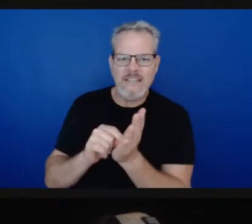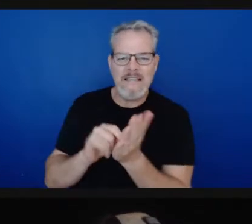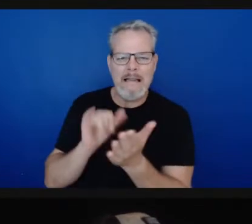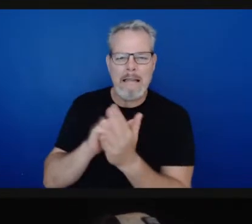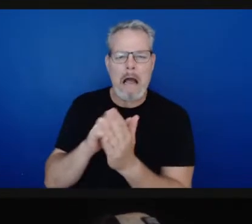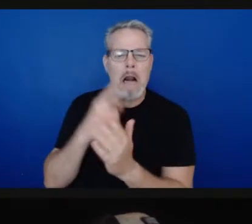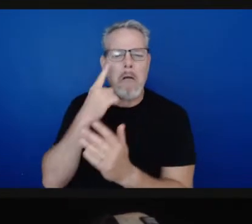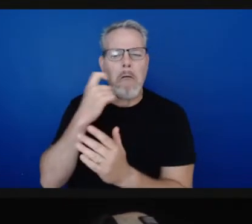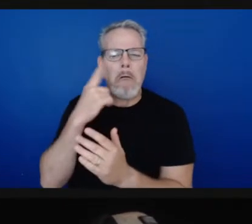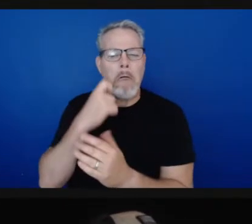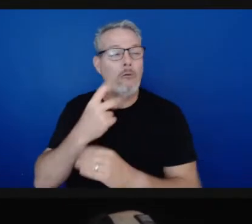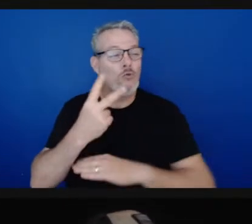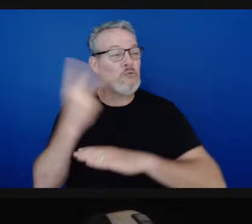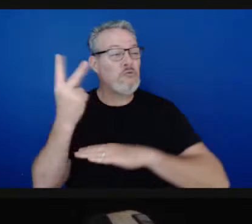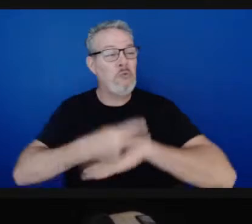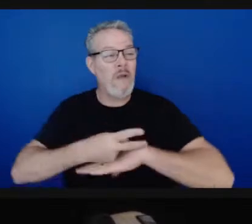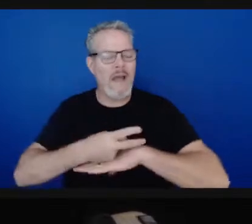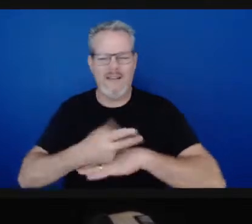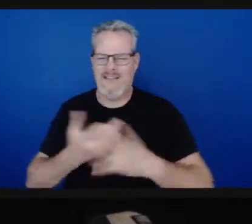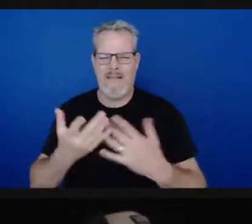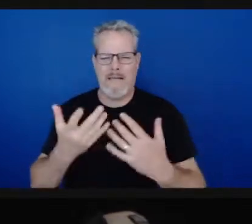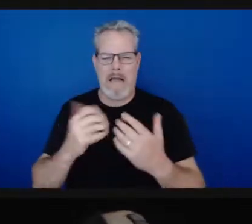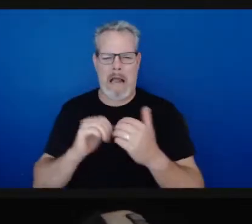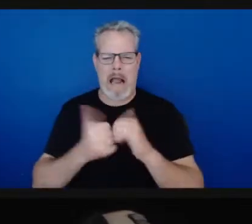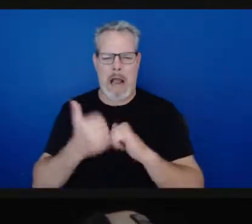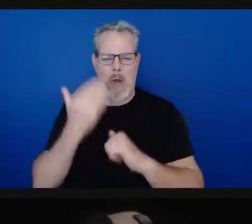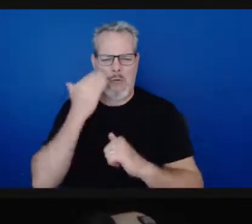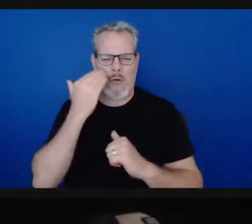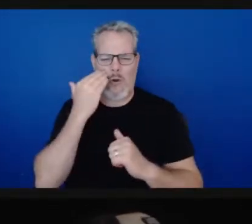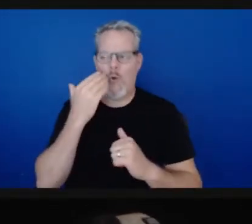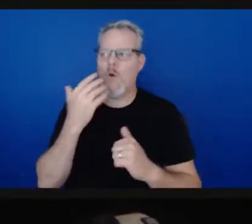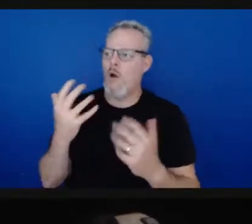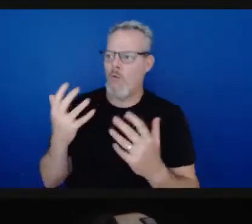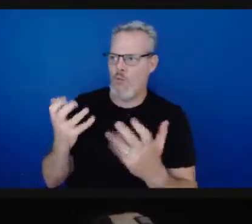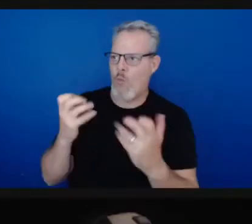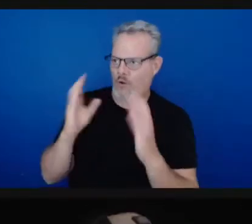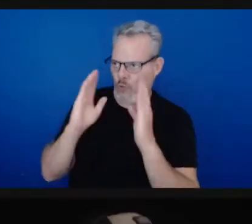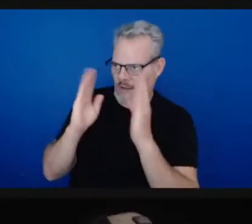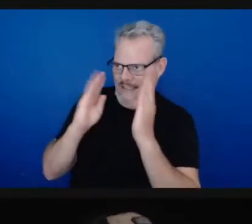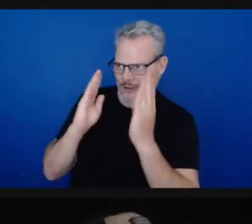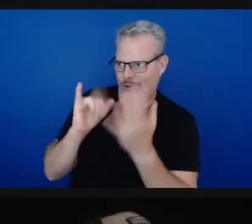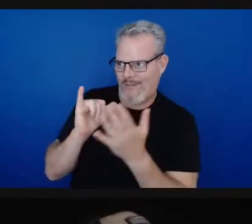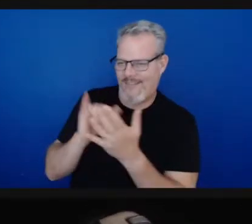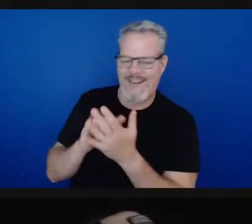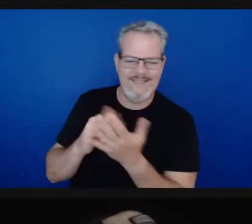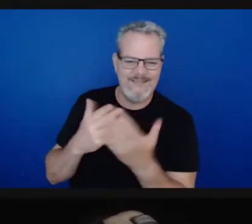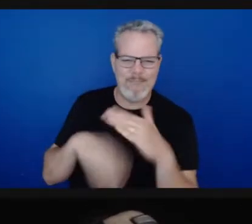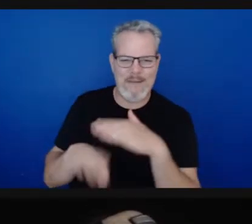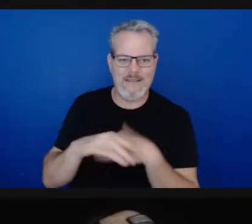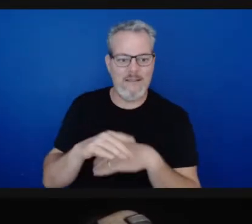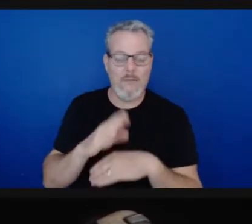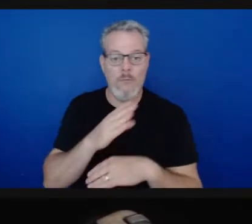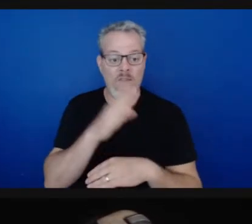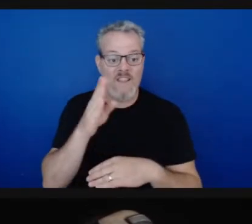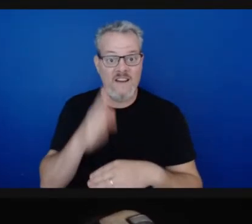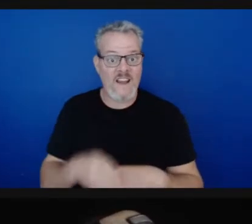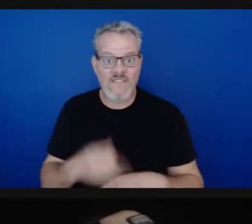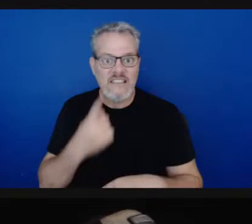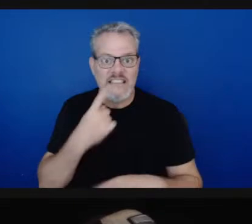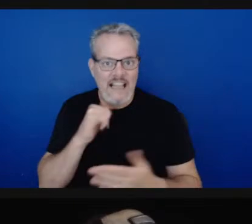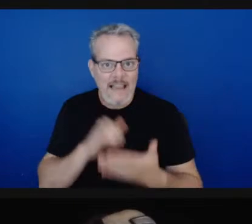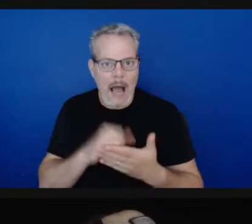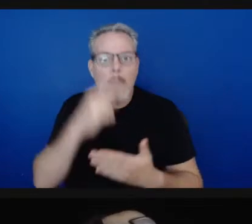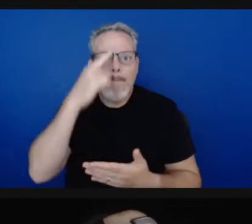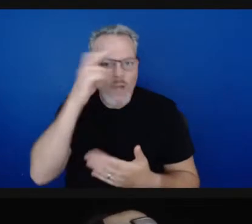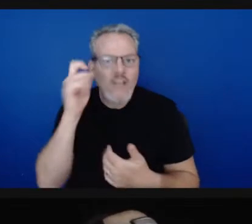at the road in 2 days. Like, where is this based off of? Oh, we wanted to head like that, basically. They never said that, and this is why. And this is why